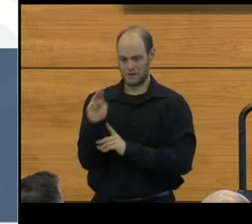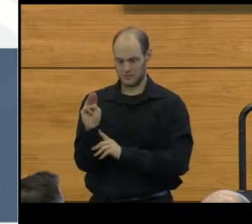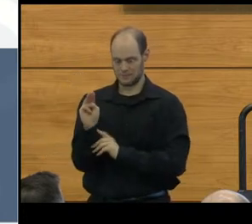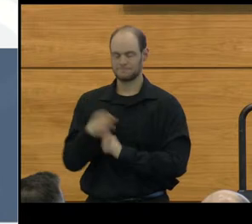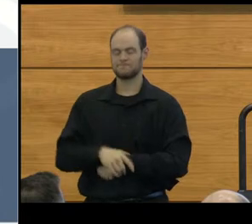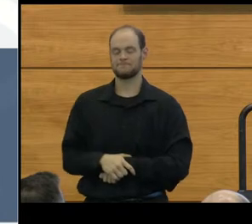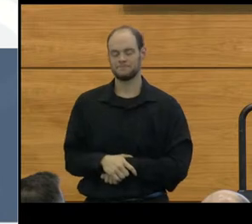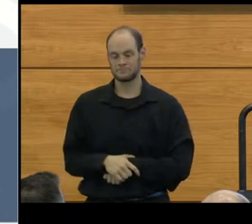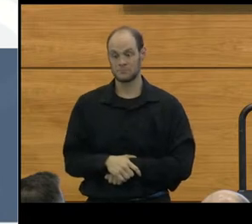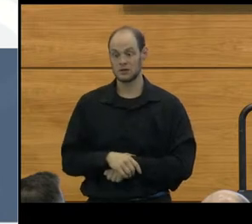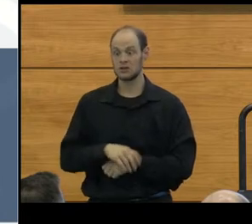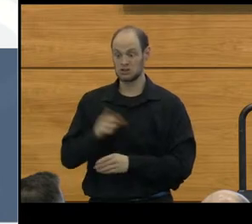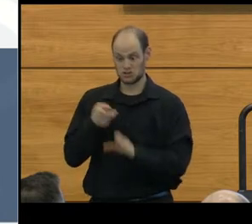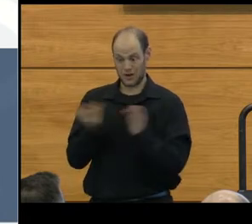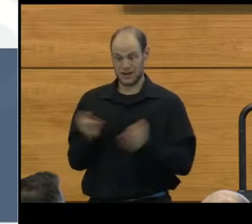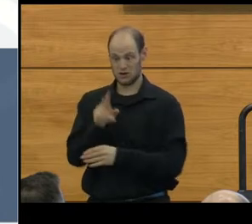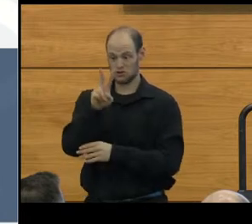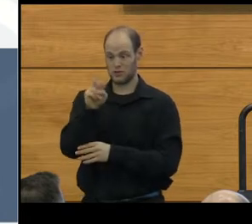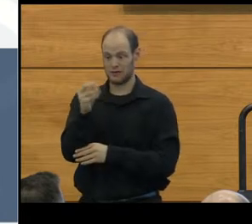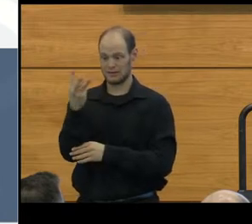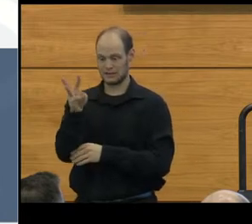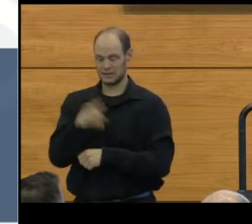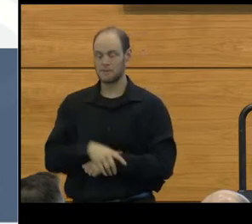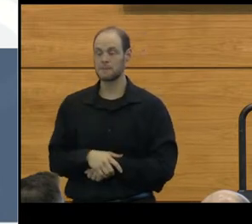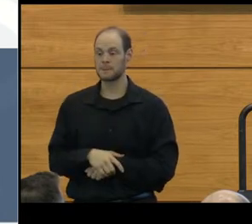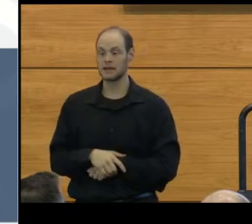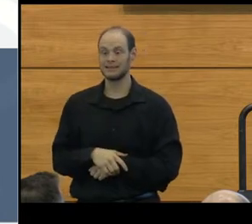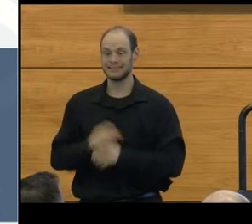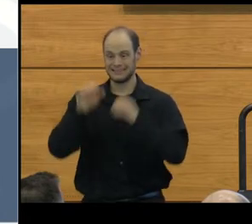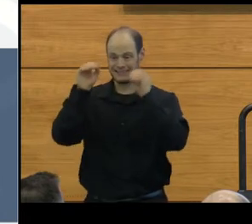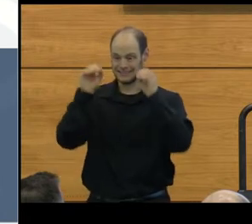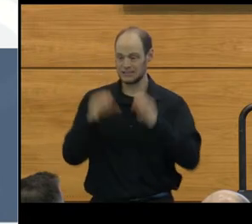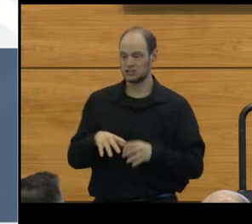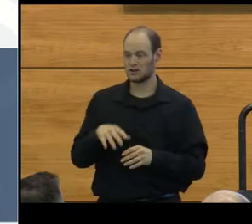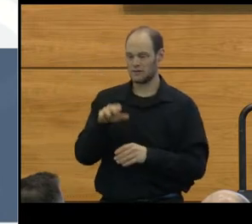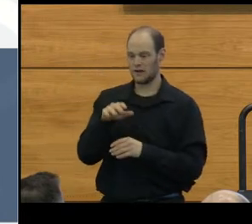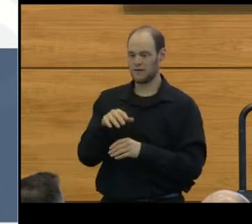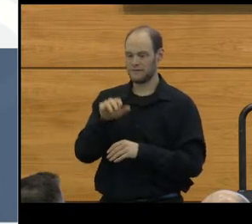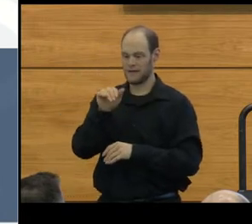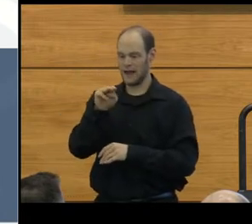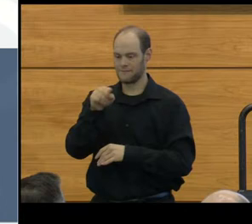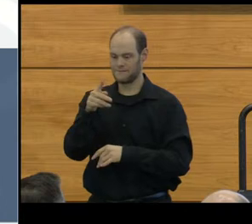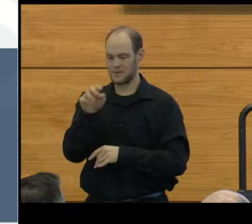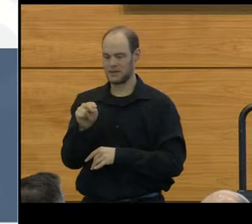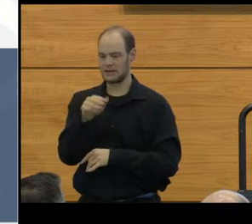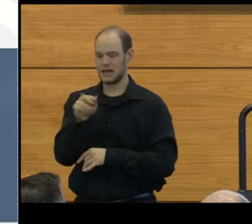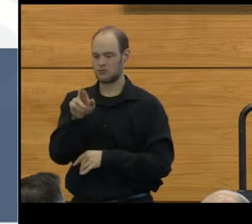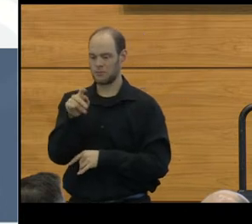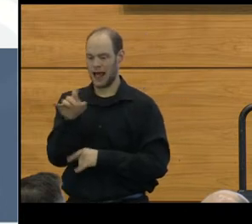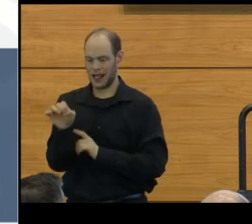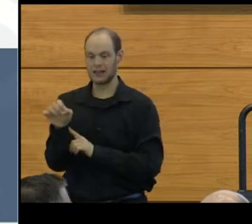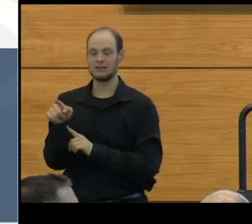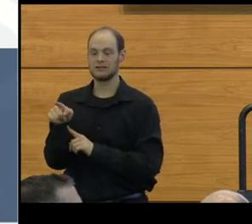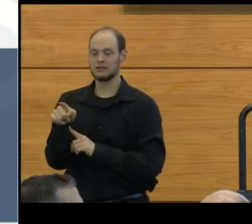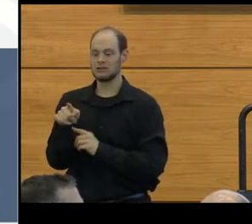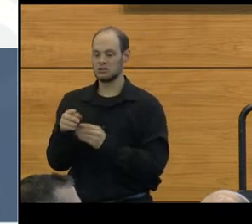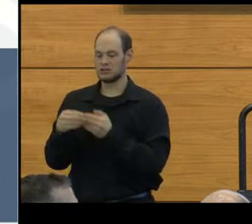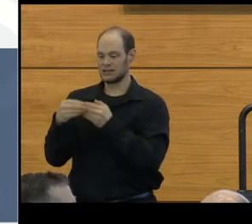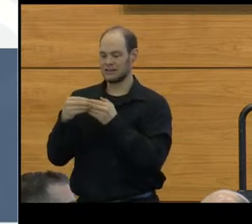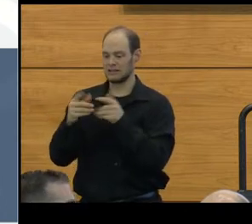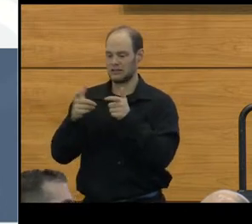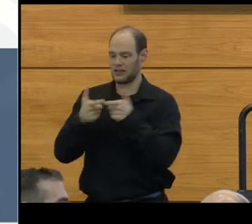the university in 2016. A scholar of amphibians and reptiles, she leads the